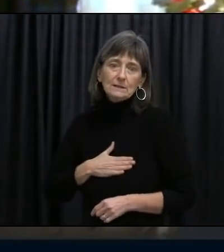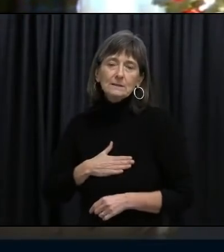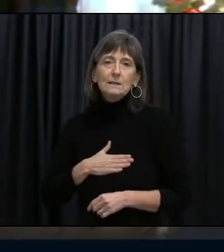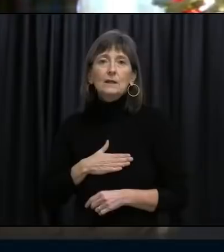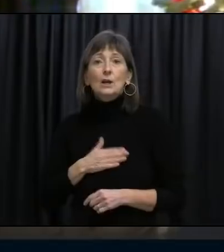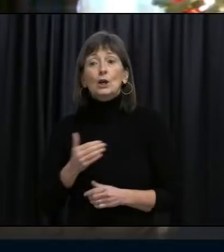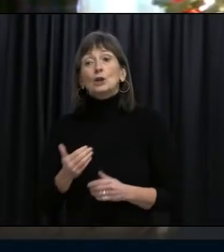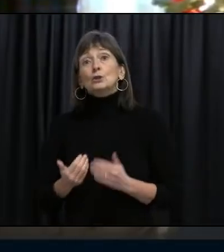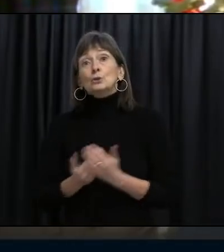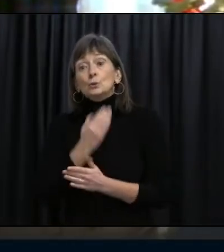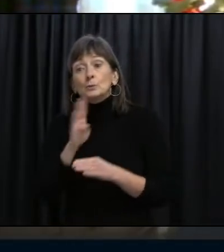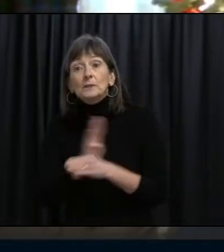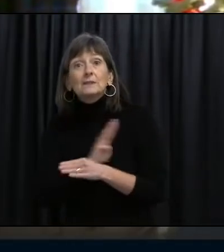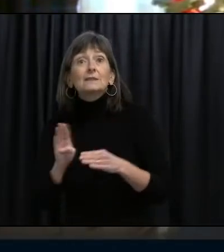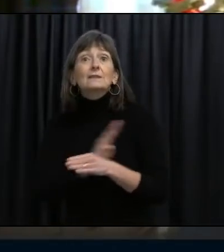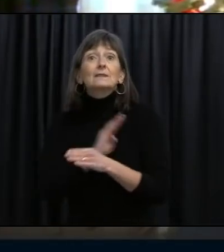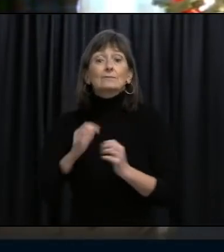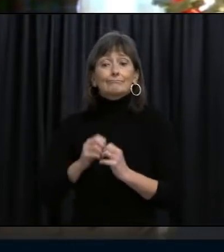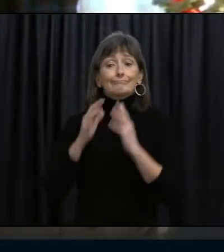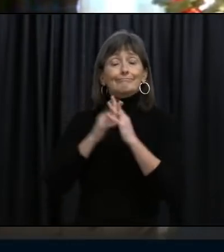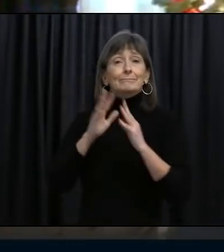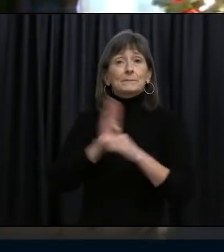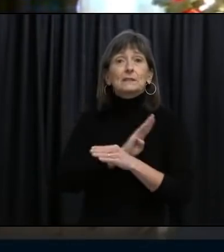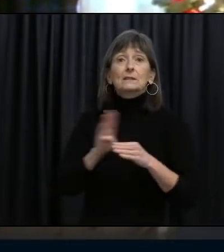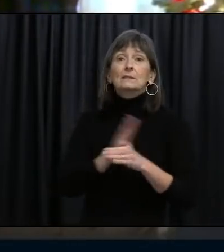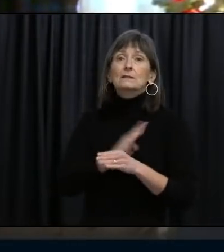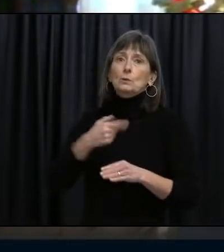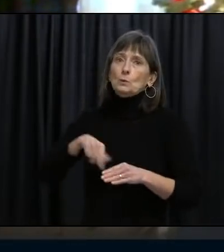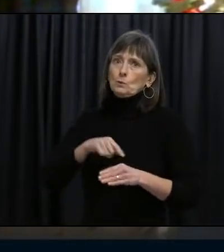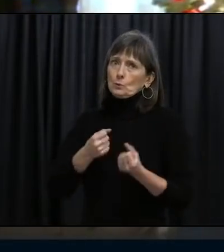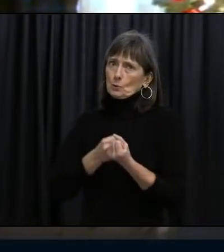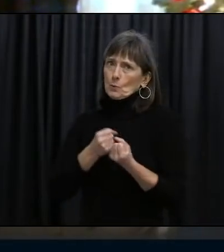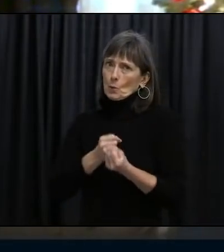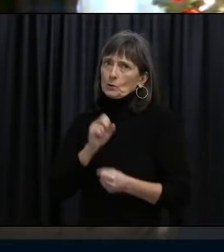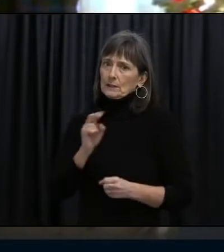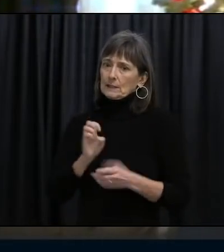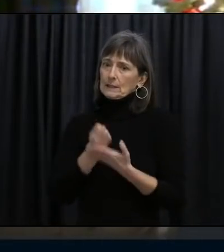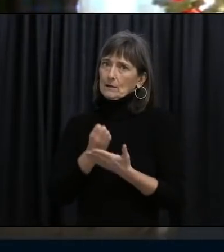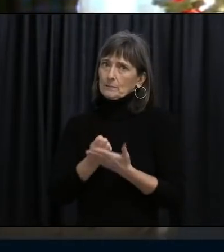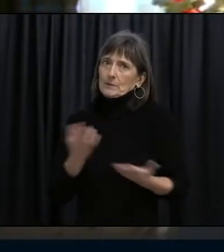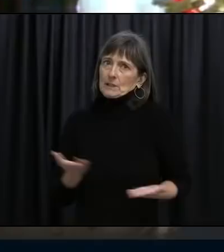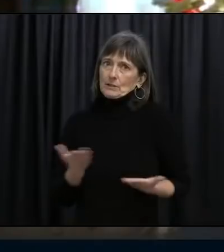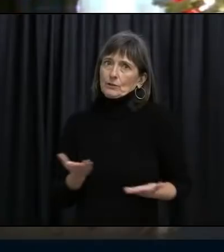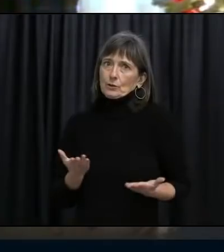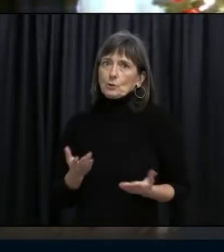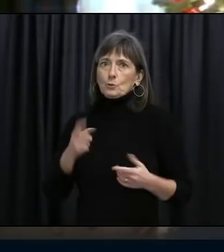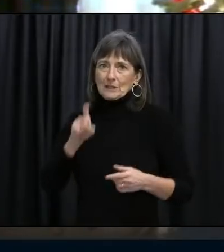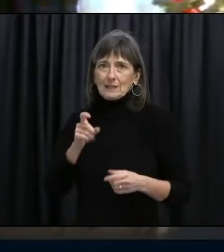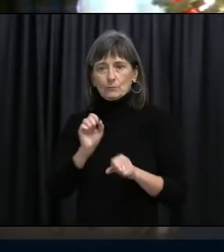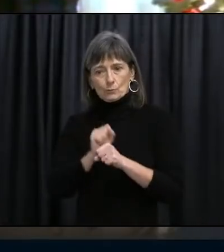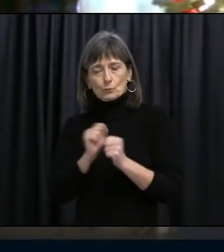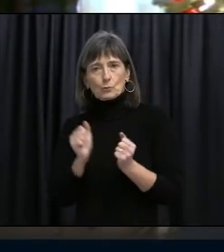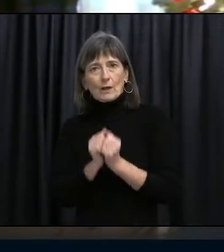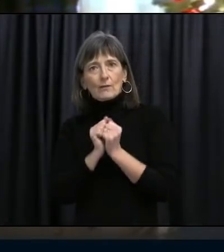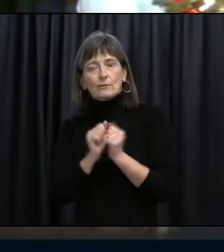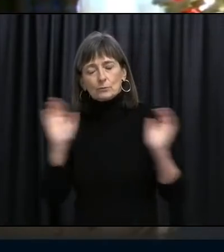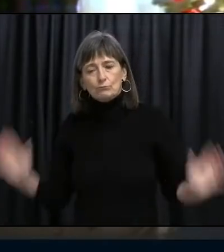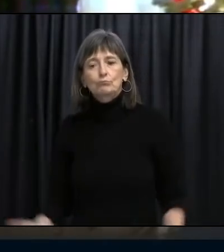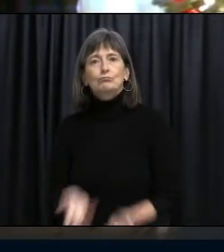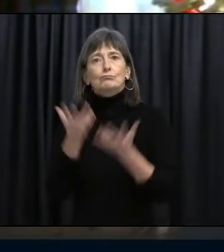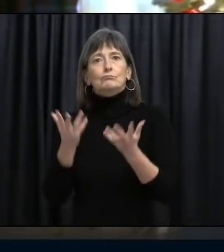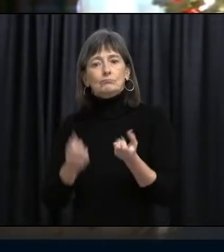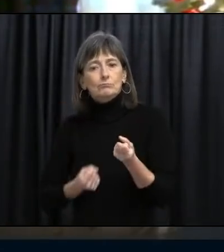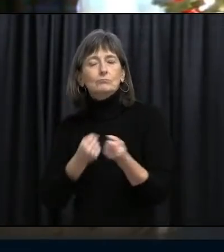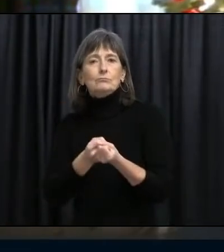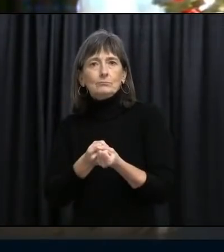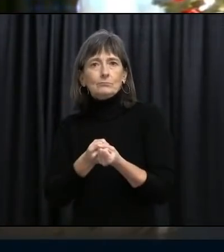are part of the backbone of this province. We all need to work together to keep the economy moving, even in the face